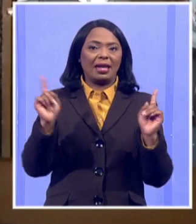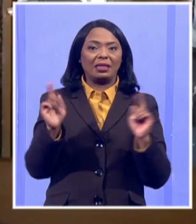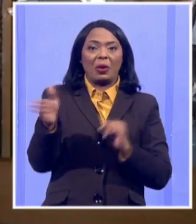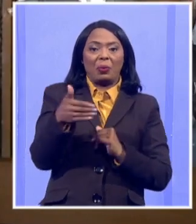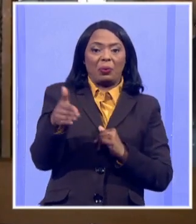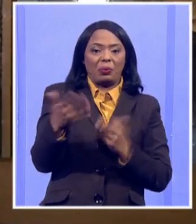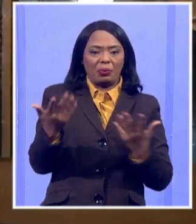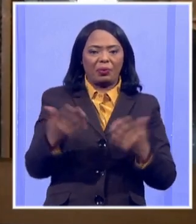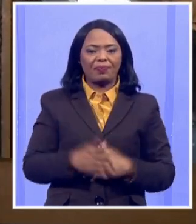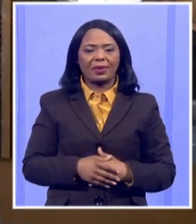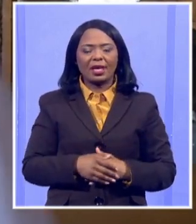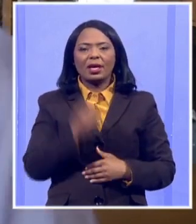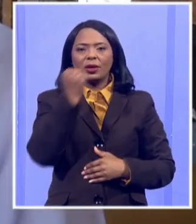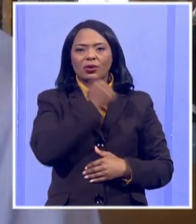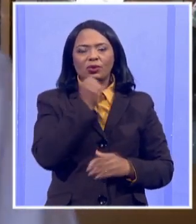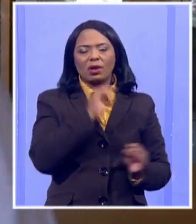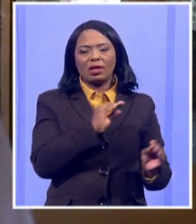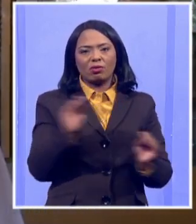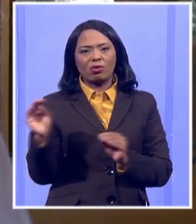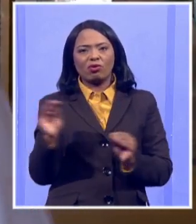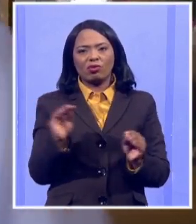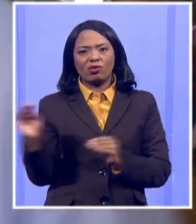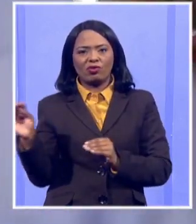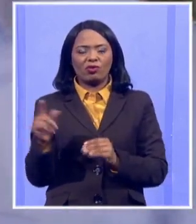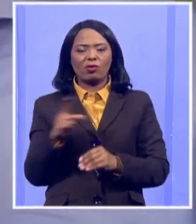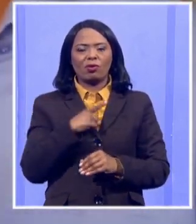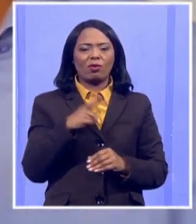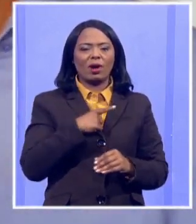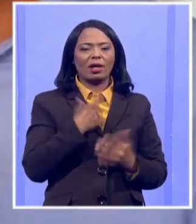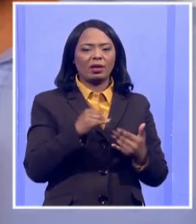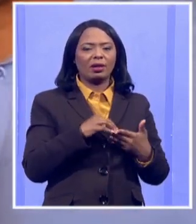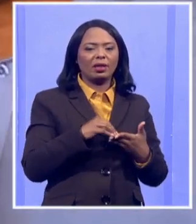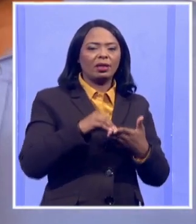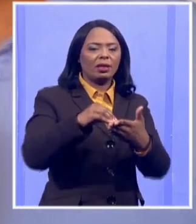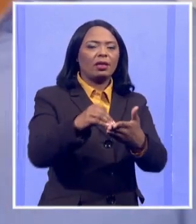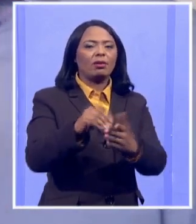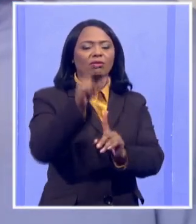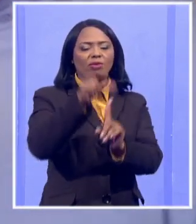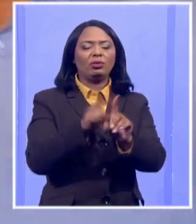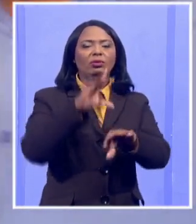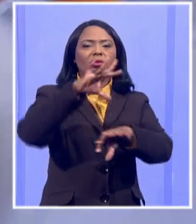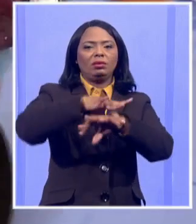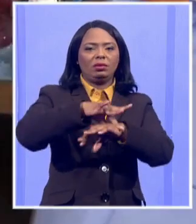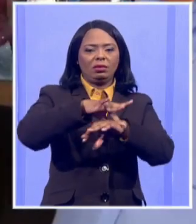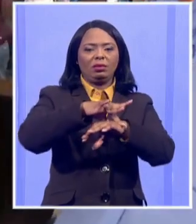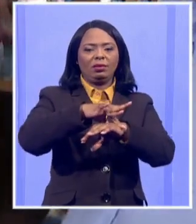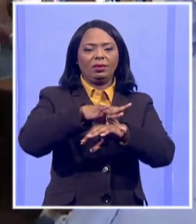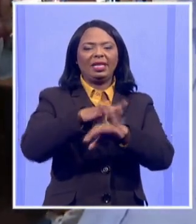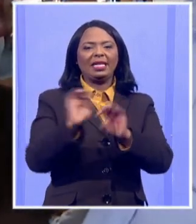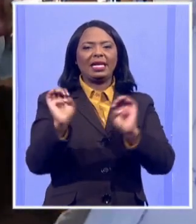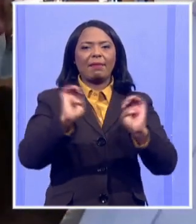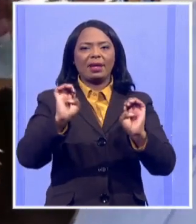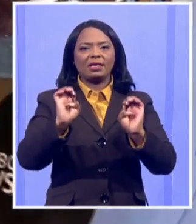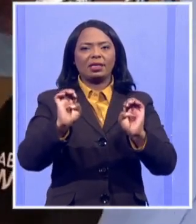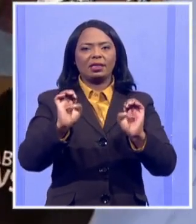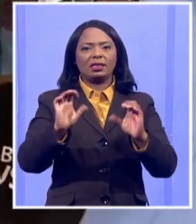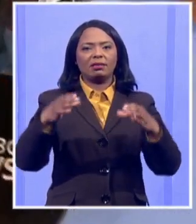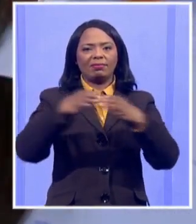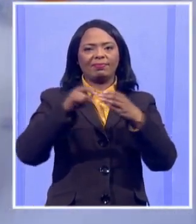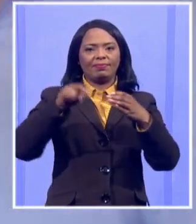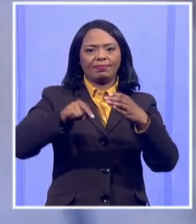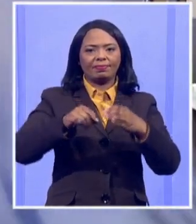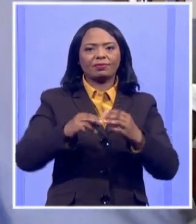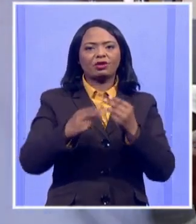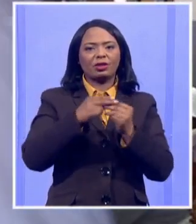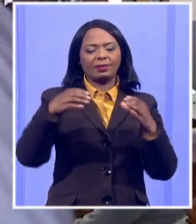just moving away as they are bringing a patient in to the emergency